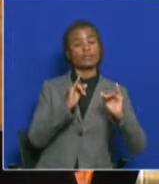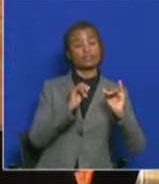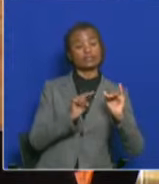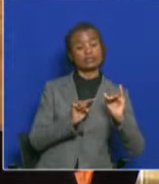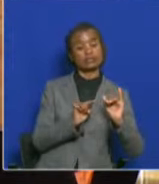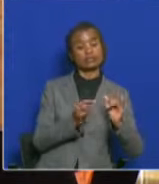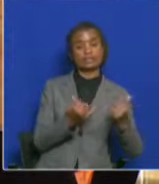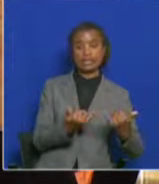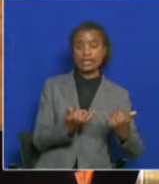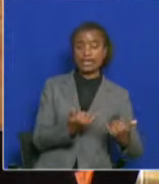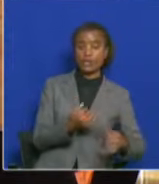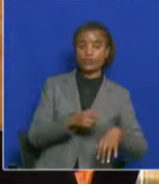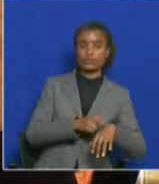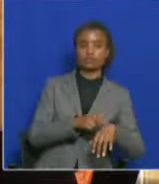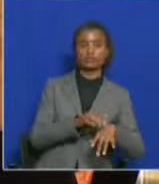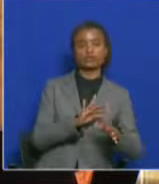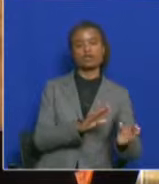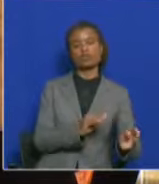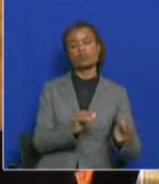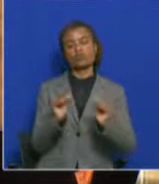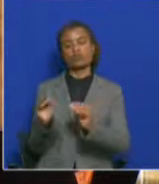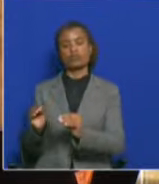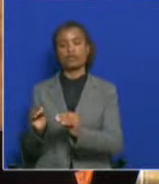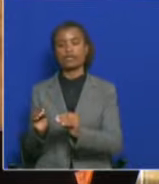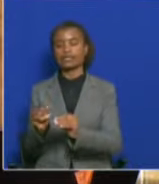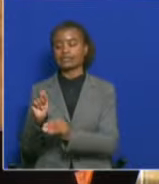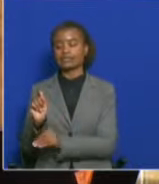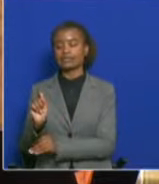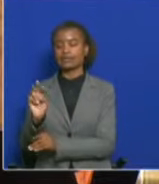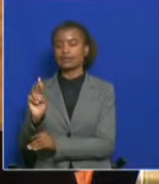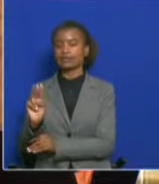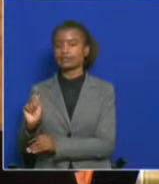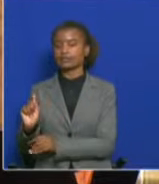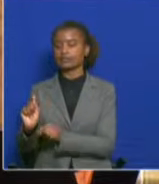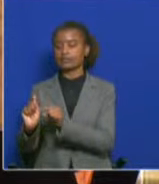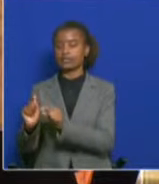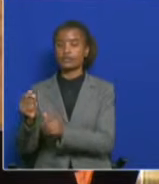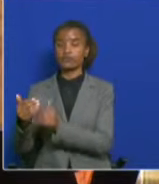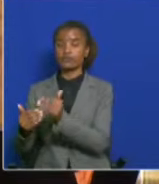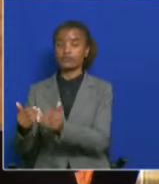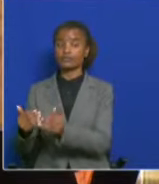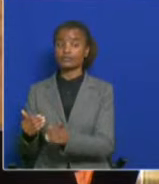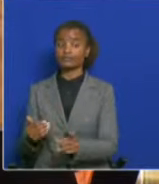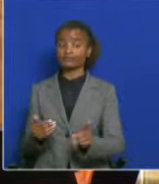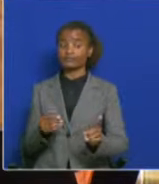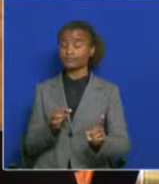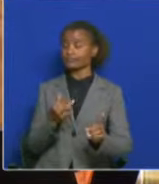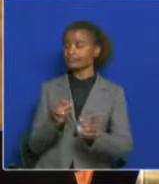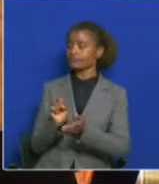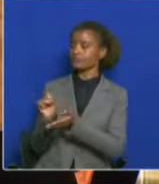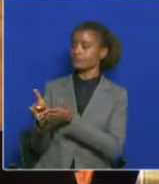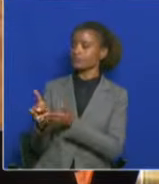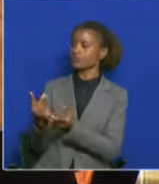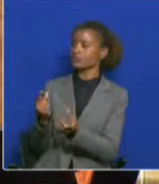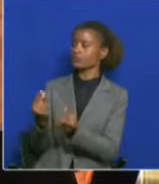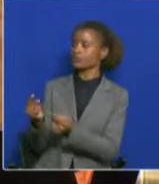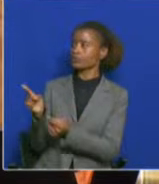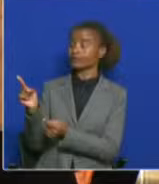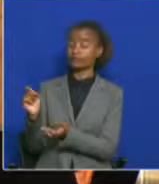And then Mr. Sayed says, well, what are we meant to do with that? General Khan says, that's why Madlanga was supposed to arrange for us to